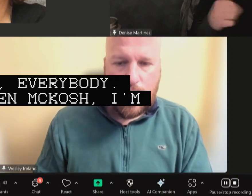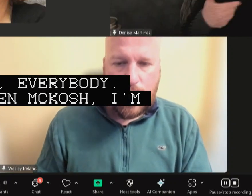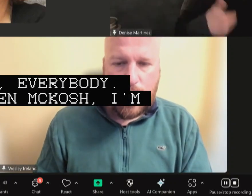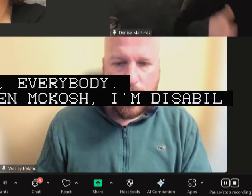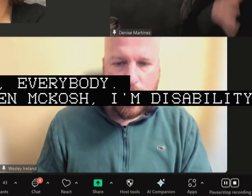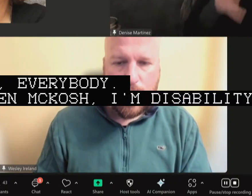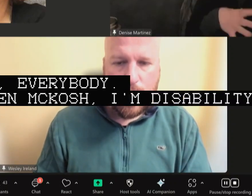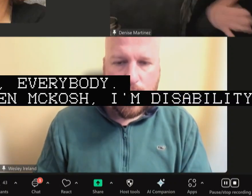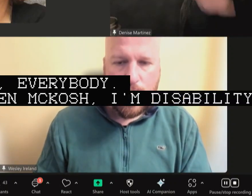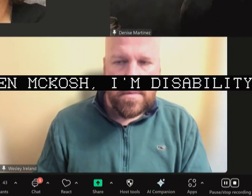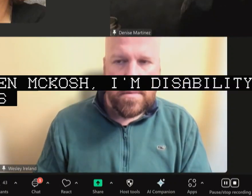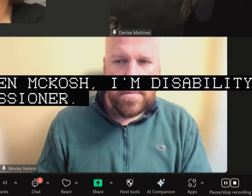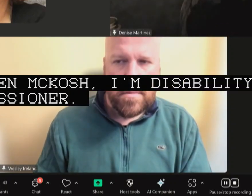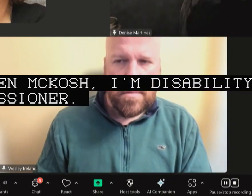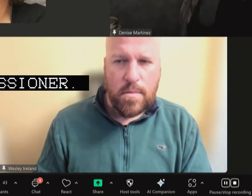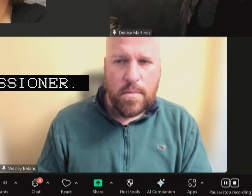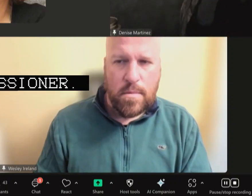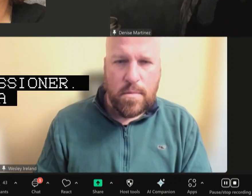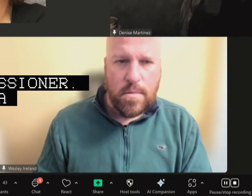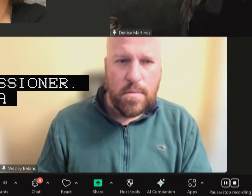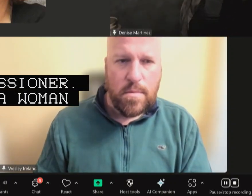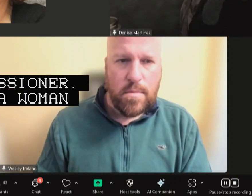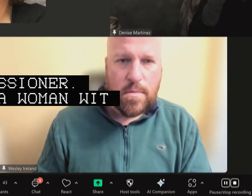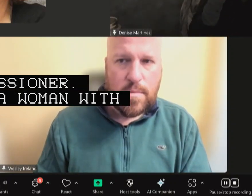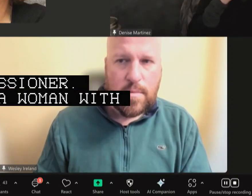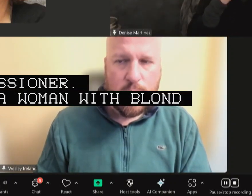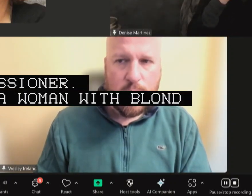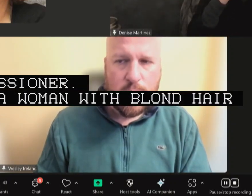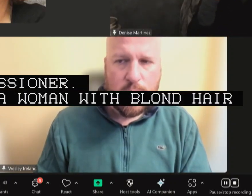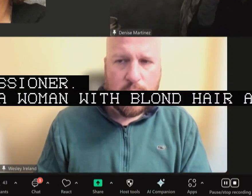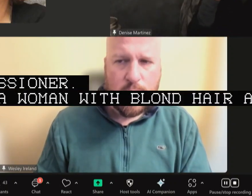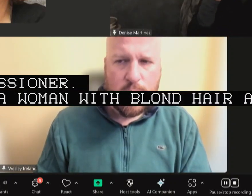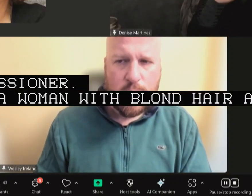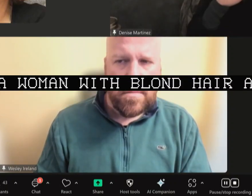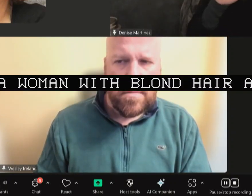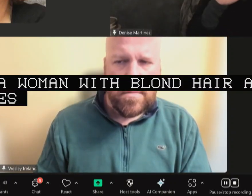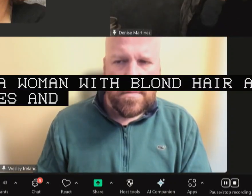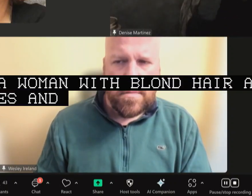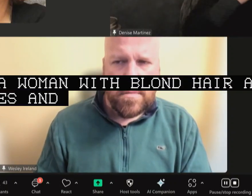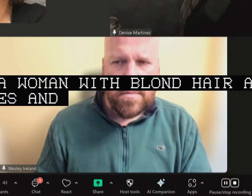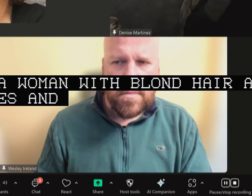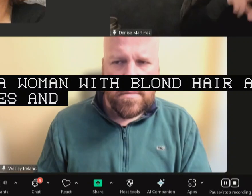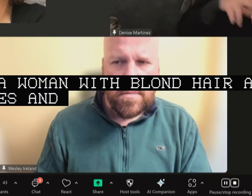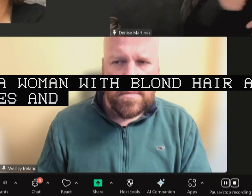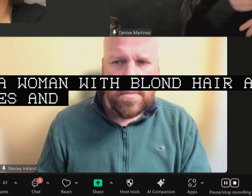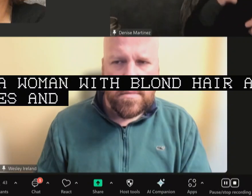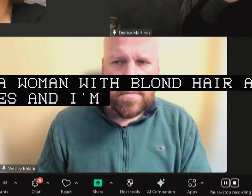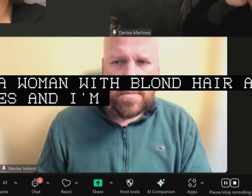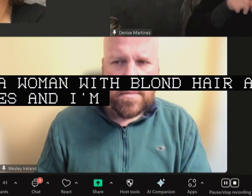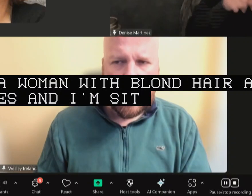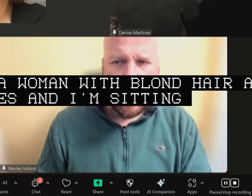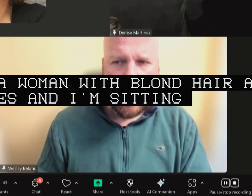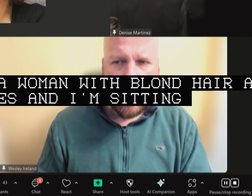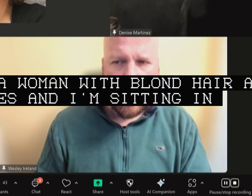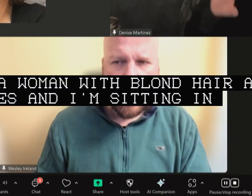blonde hair and glasses, and I'm sitting in front of a background of Boston City Hall.